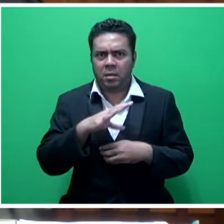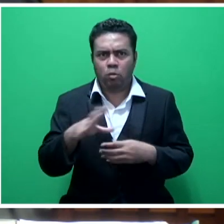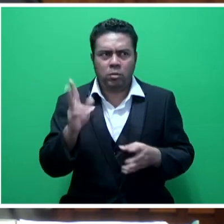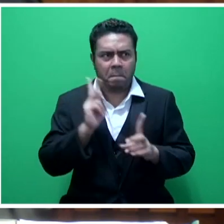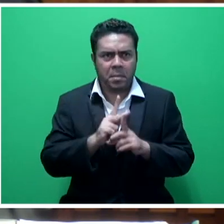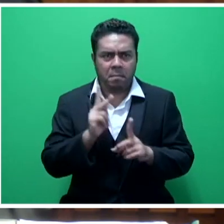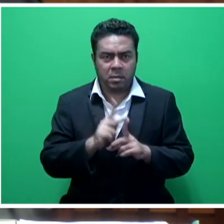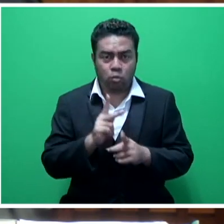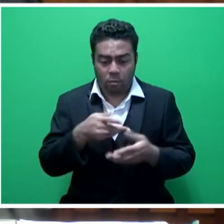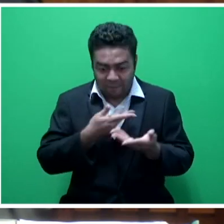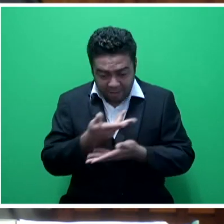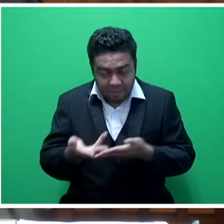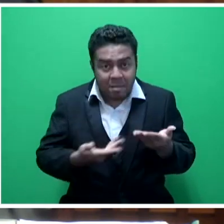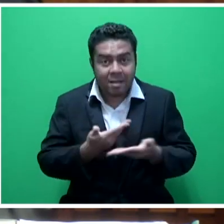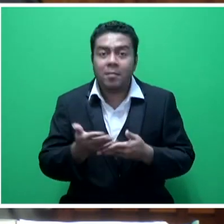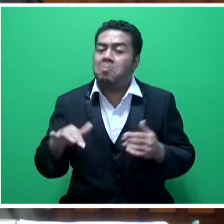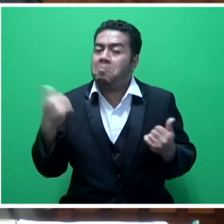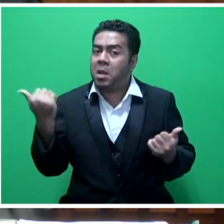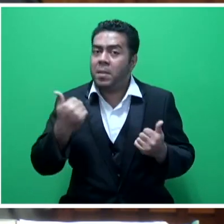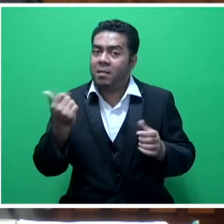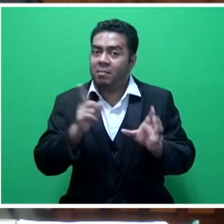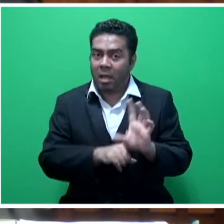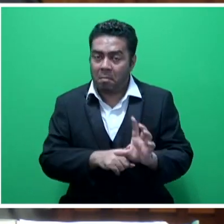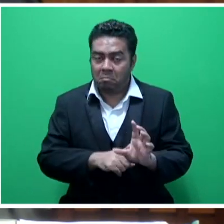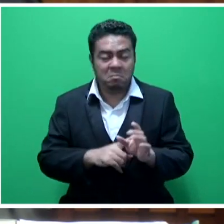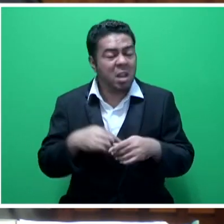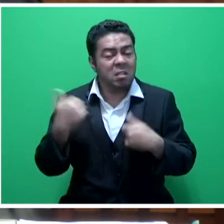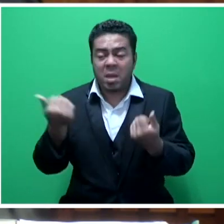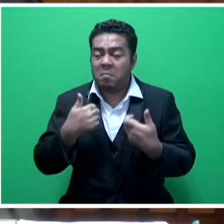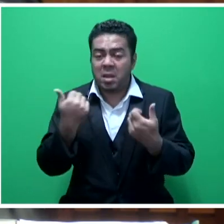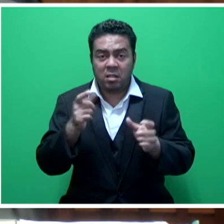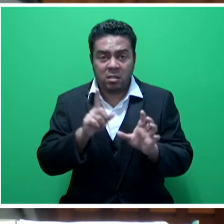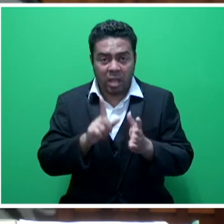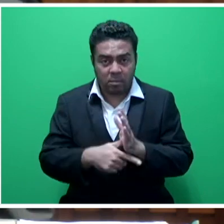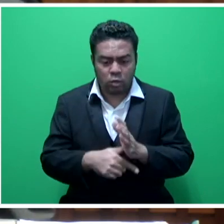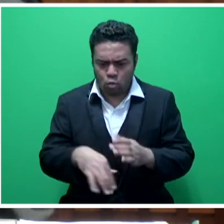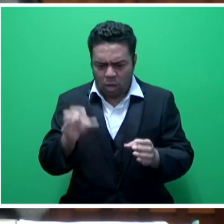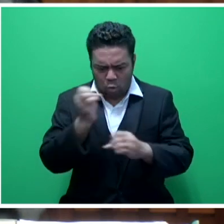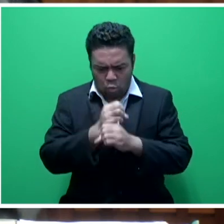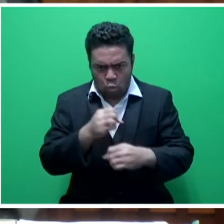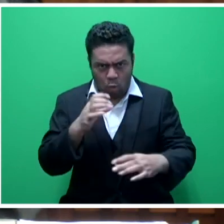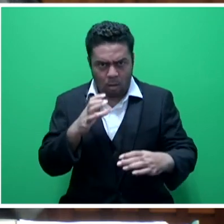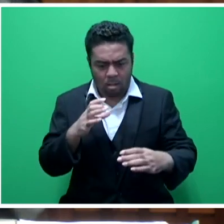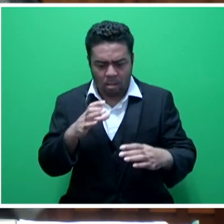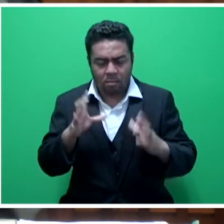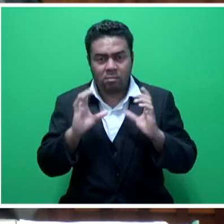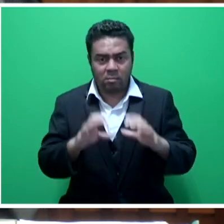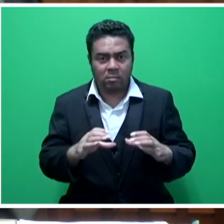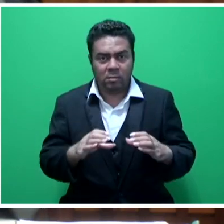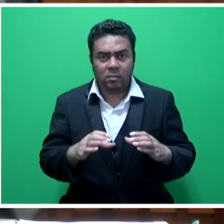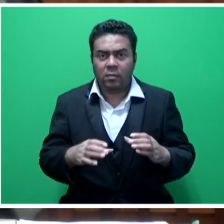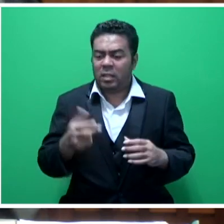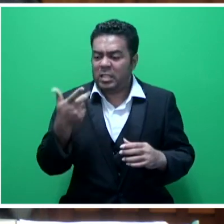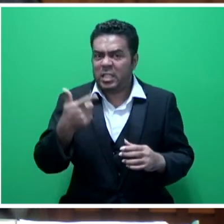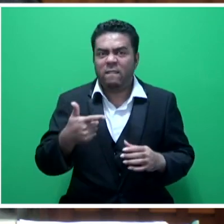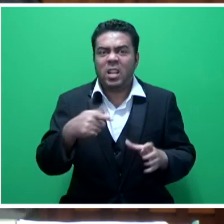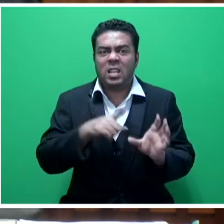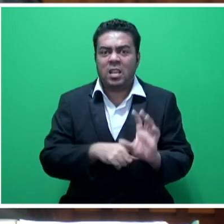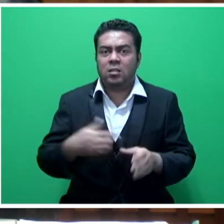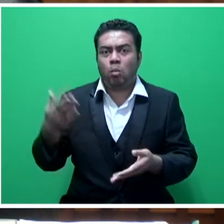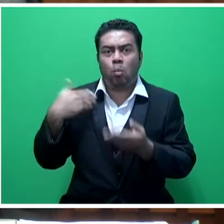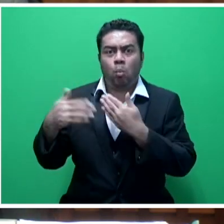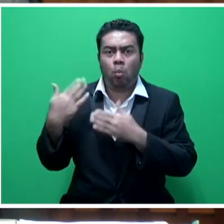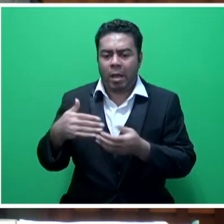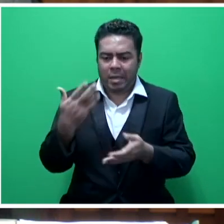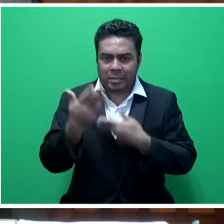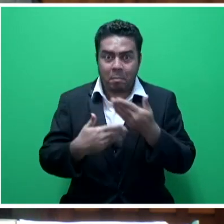clearly explained numerous times, including back in February. You can Google it. There are articles dating back 7 years ago